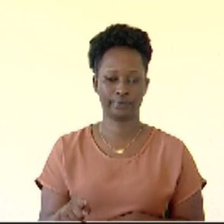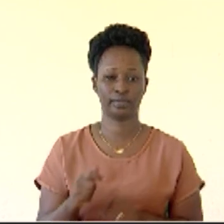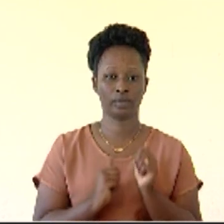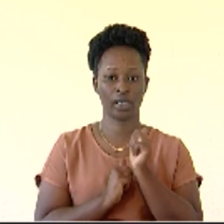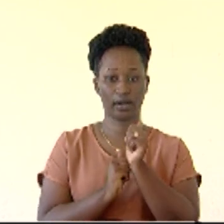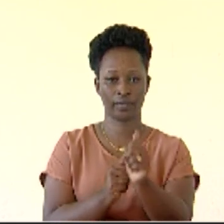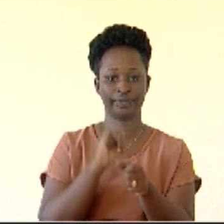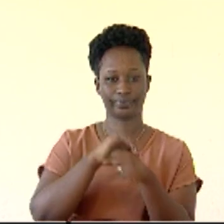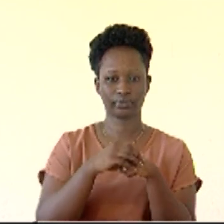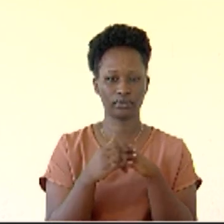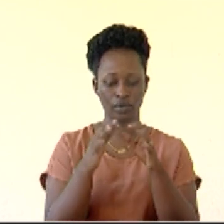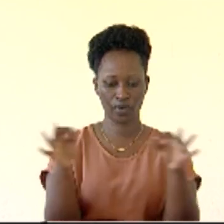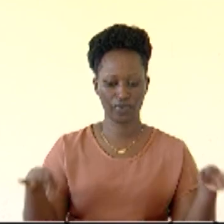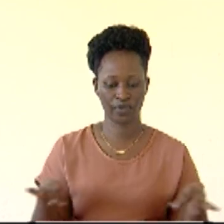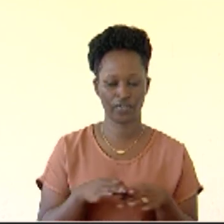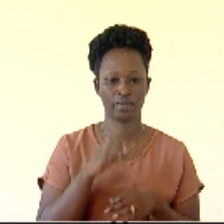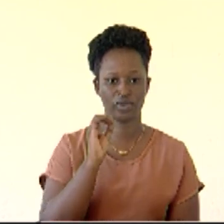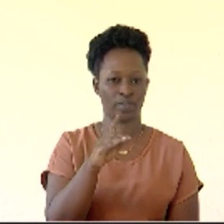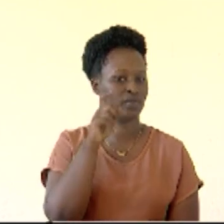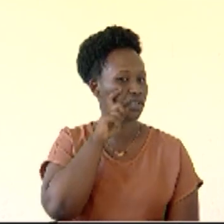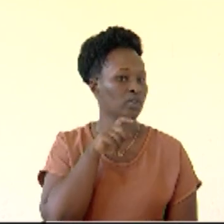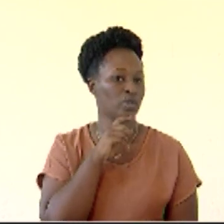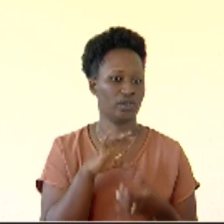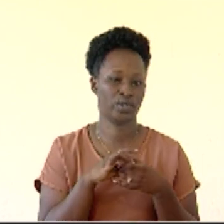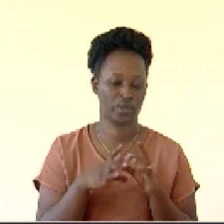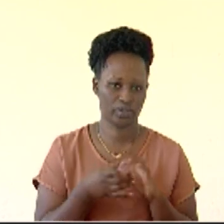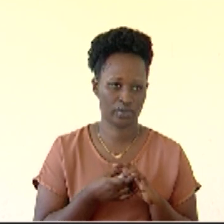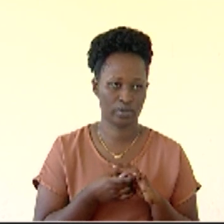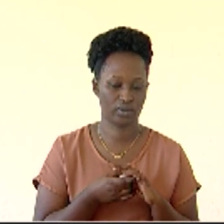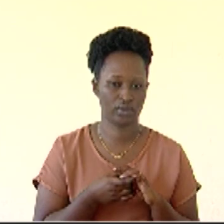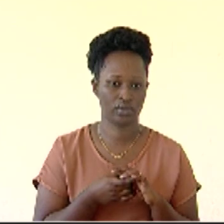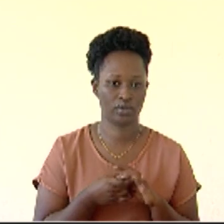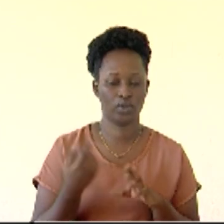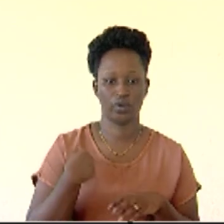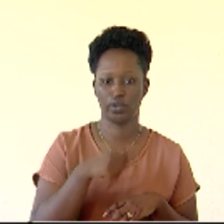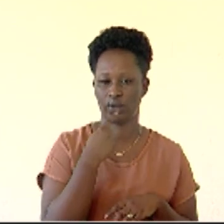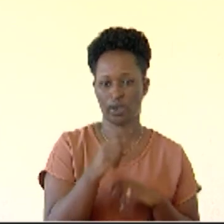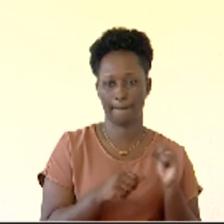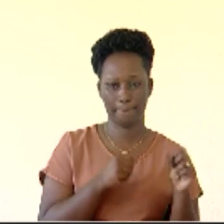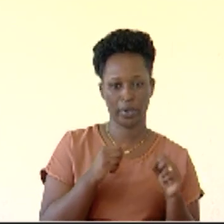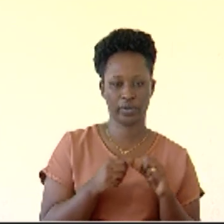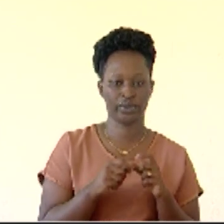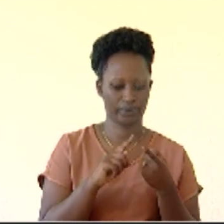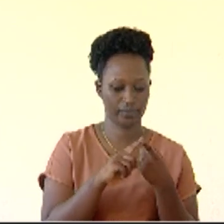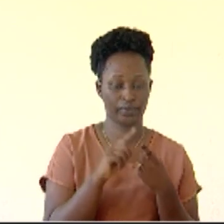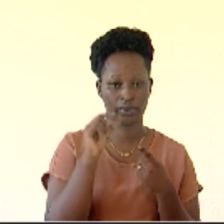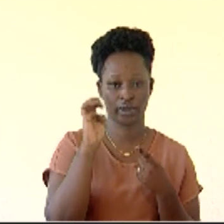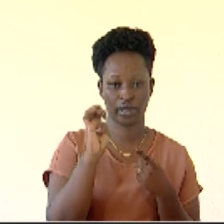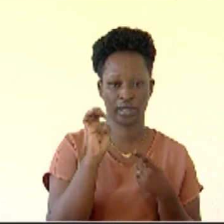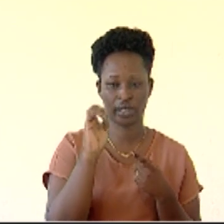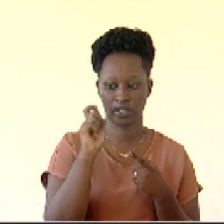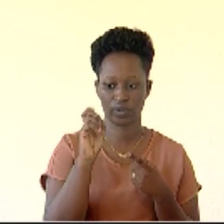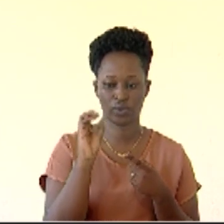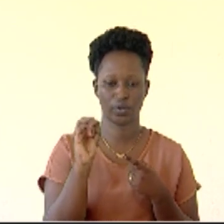sexual relationships. So let's talk about sexual relationship, forms of sexual relationships. We're going to talk about what you call exogamy. What